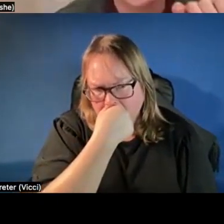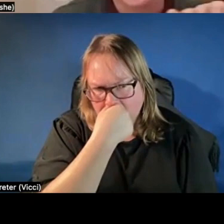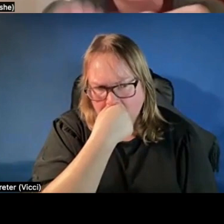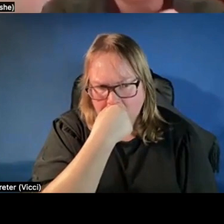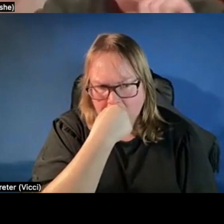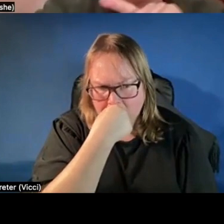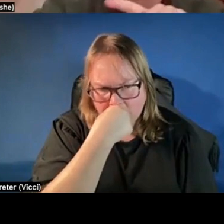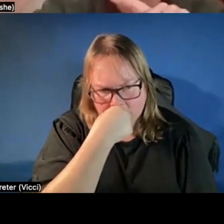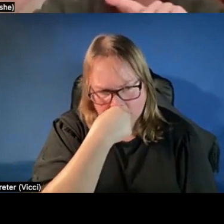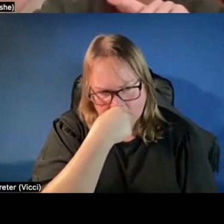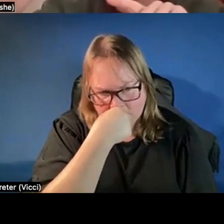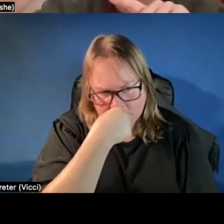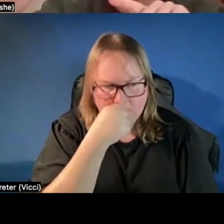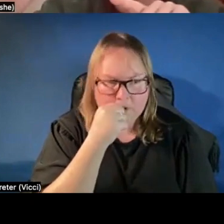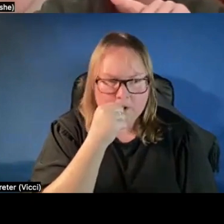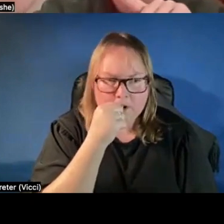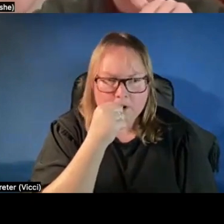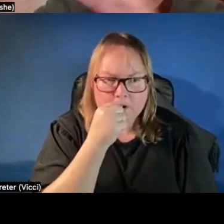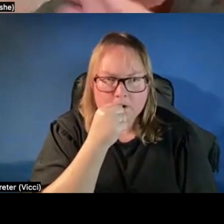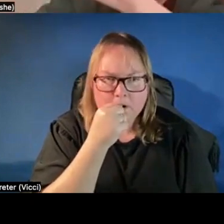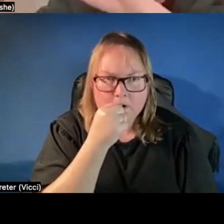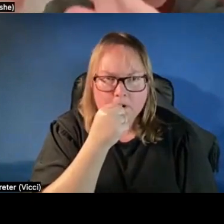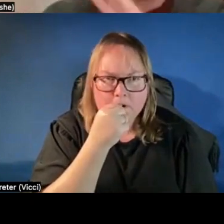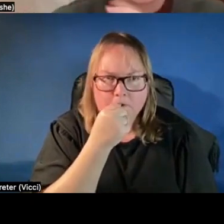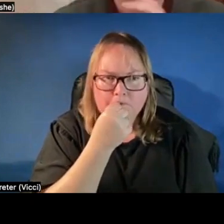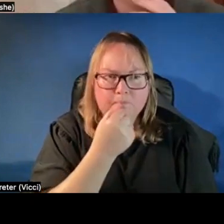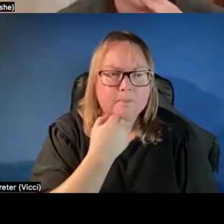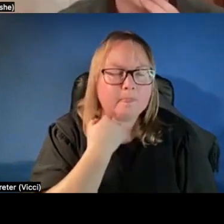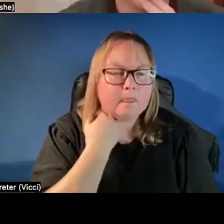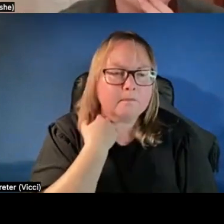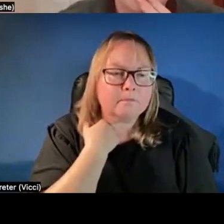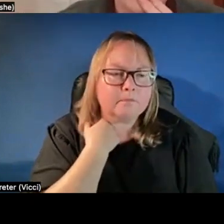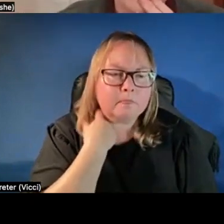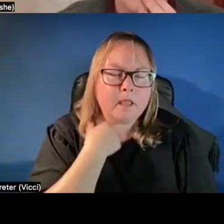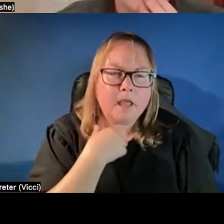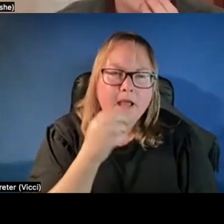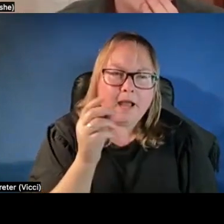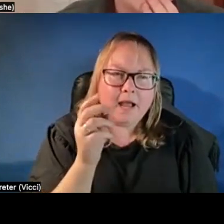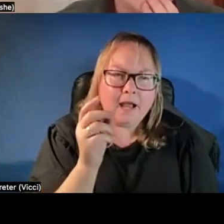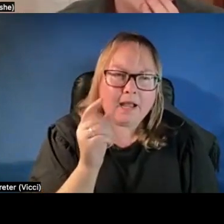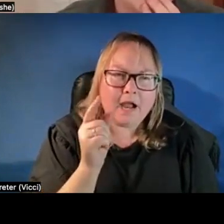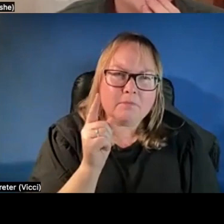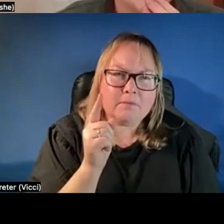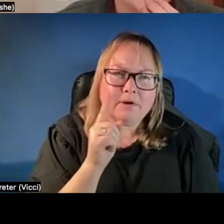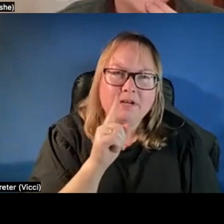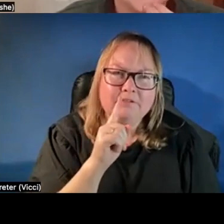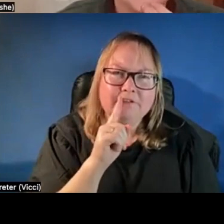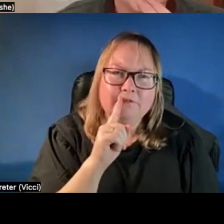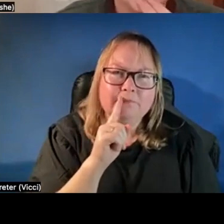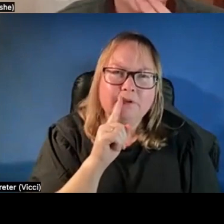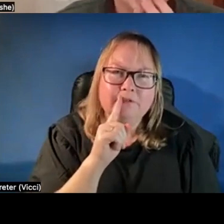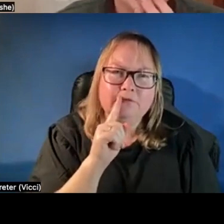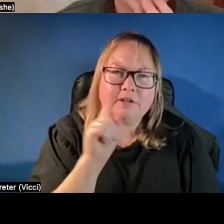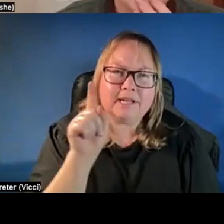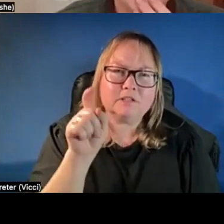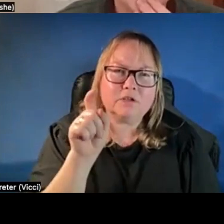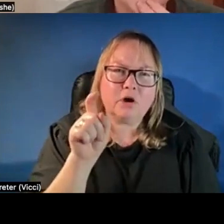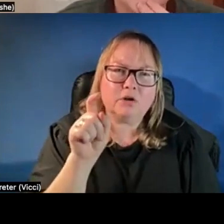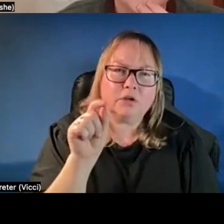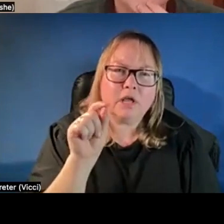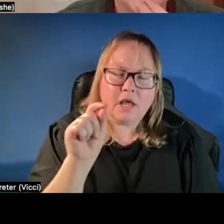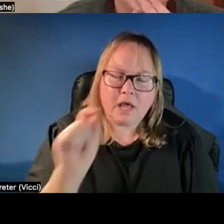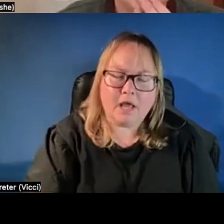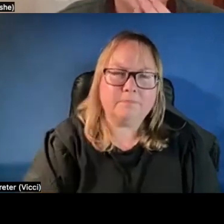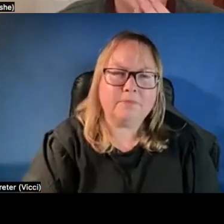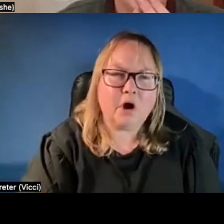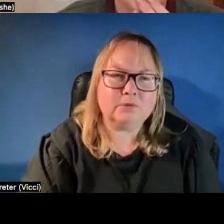the slides, I won't be able to do that at the same time, I don't think. Mm-hmm. I can't remember, Anna, if you click